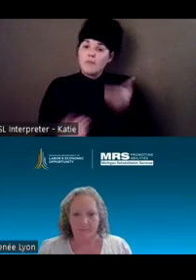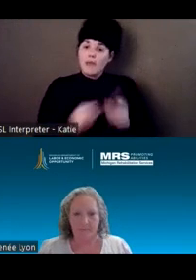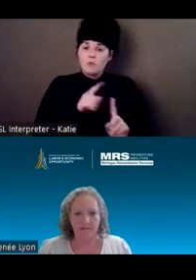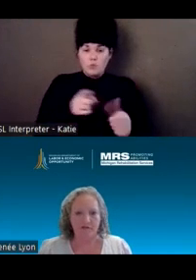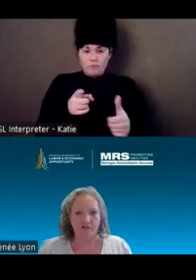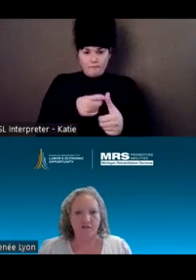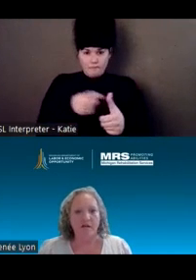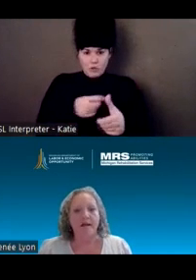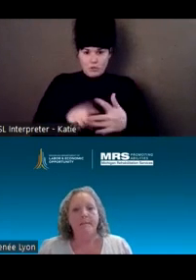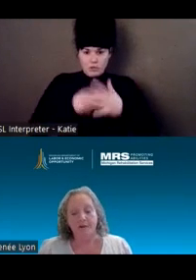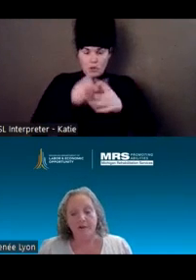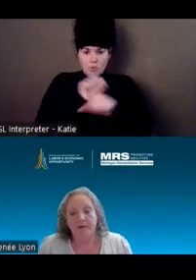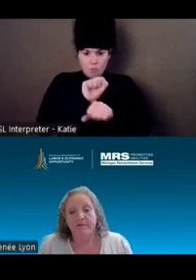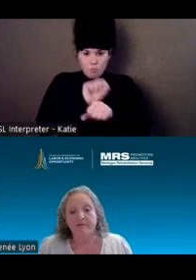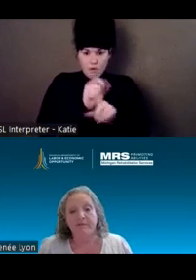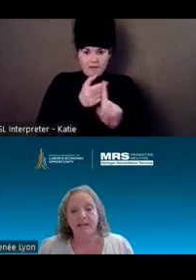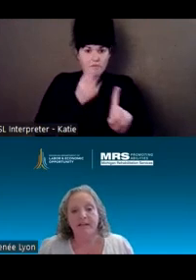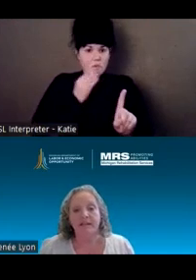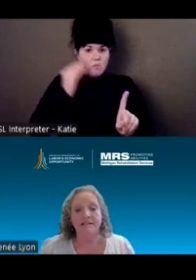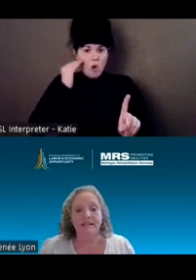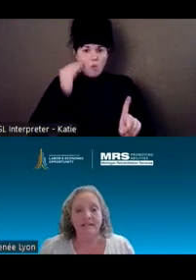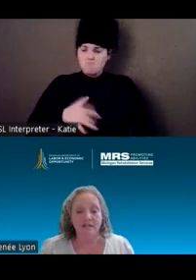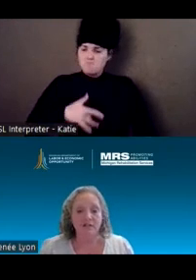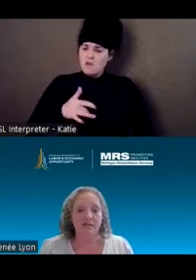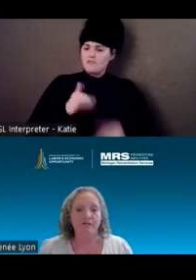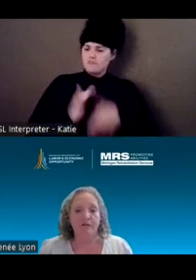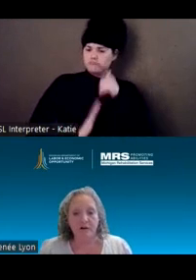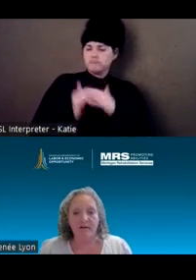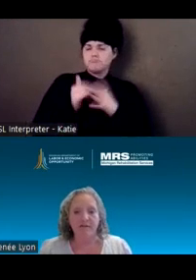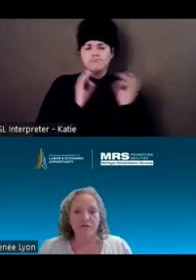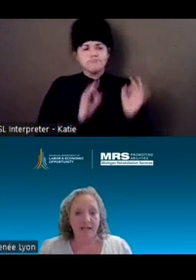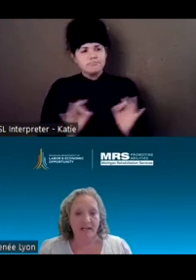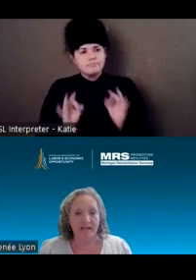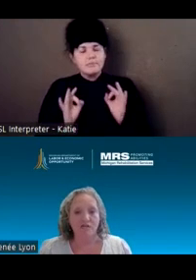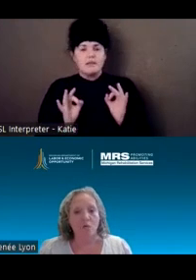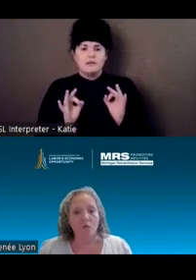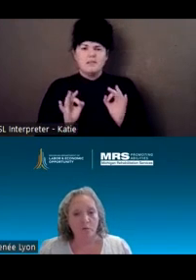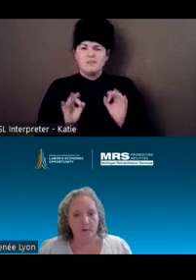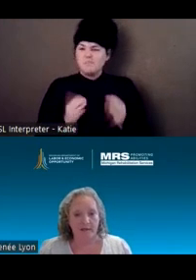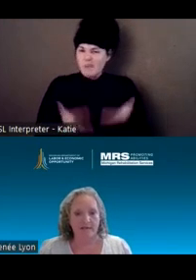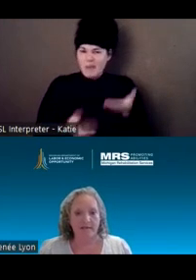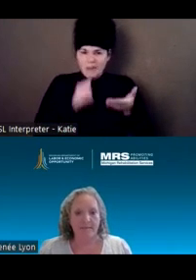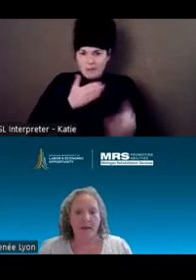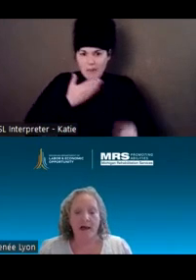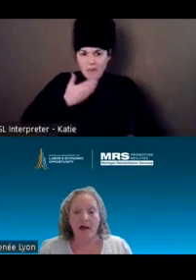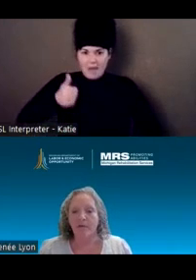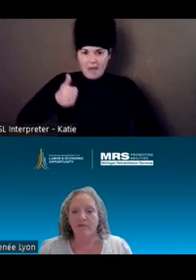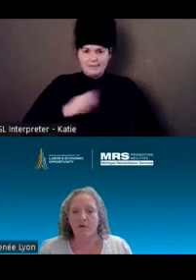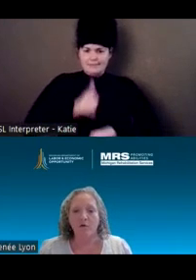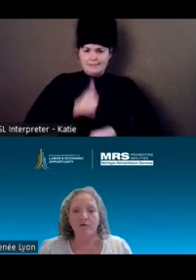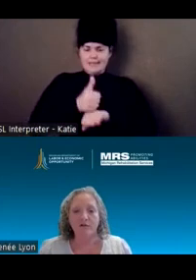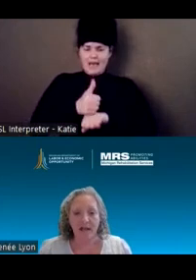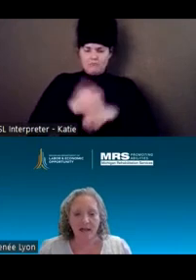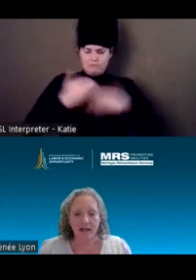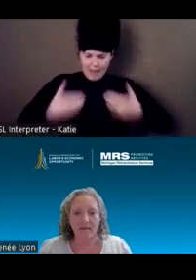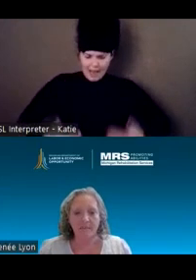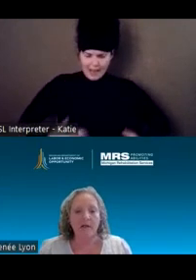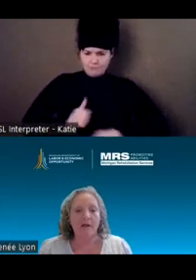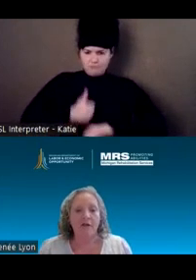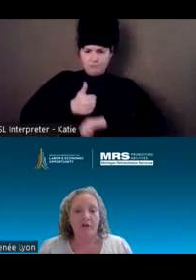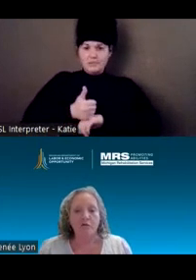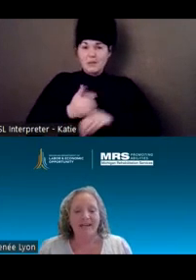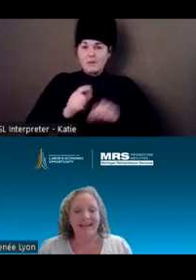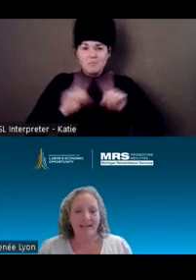ergonomic position, but you may feel fine, like I said, initially for a few days or weeks. However, over